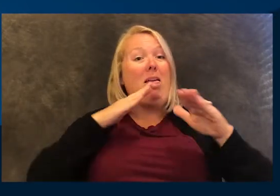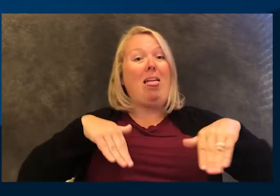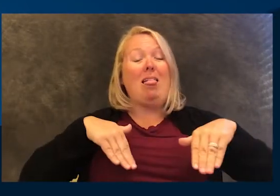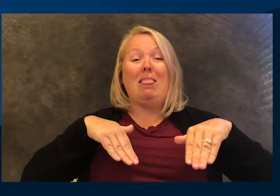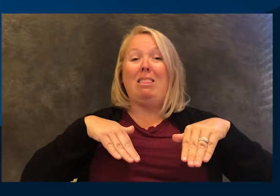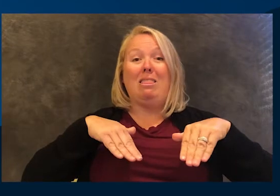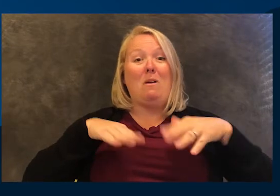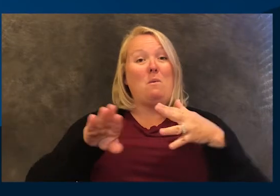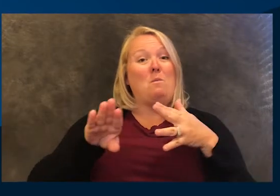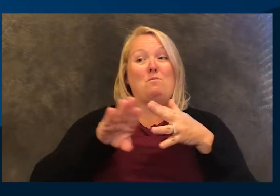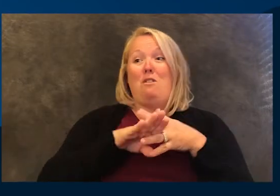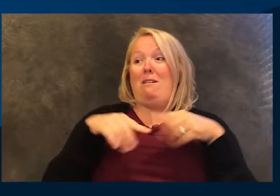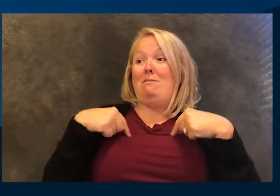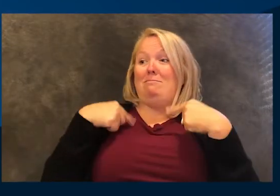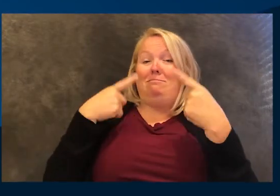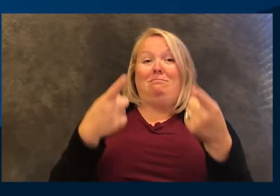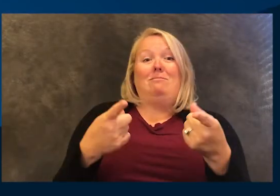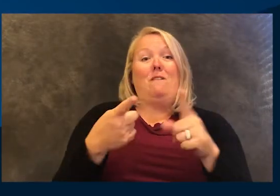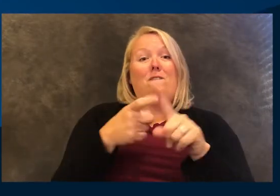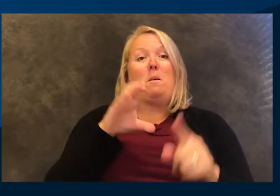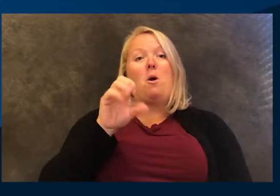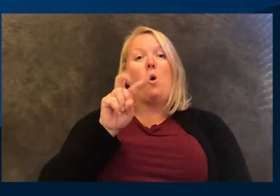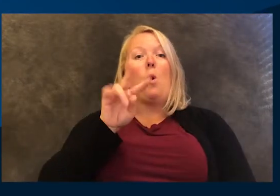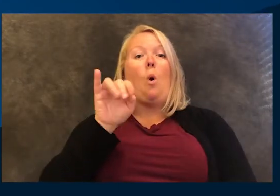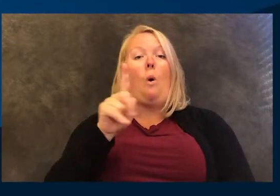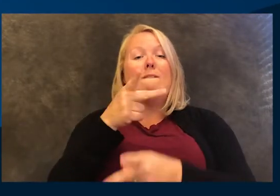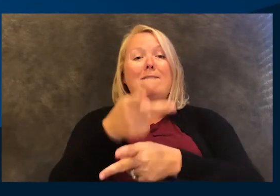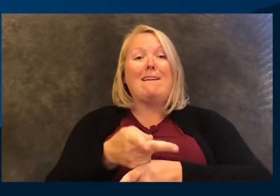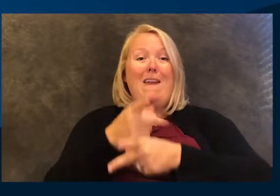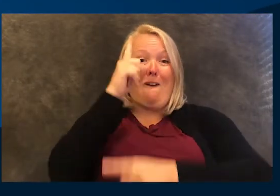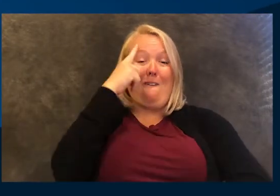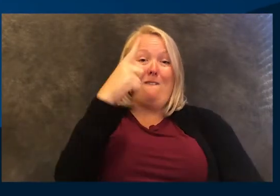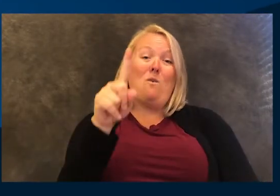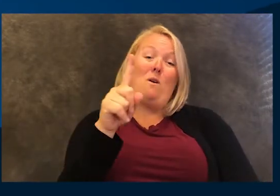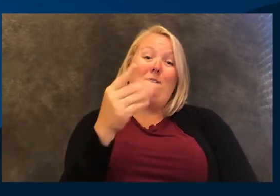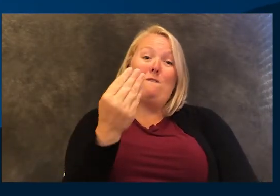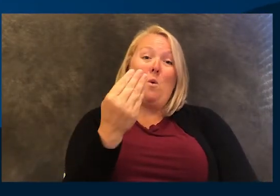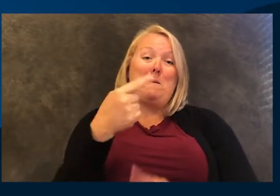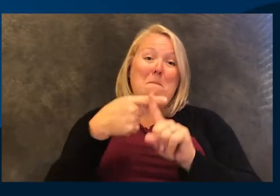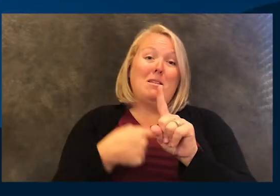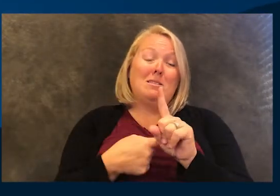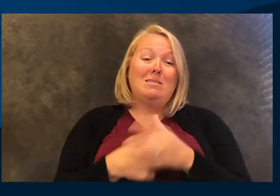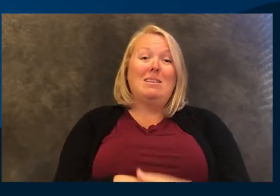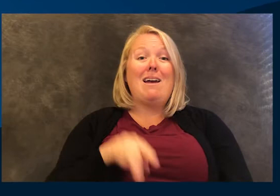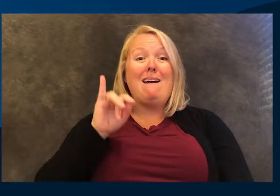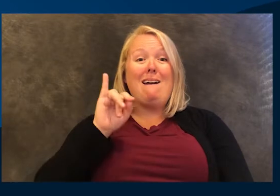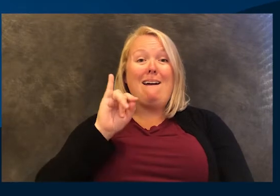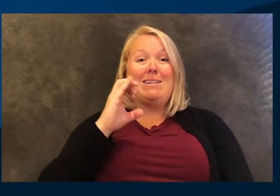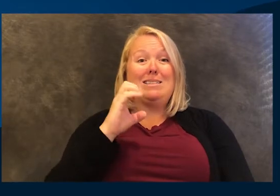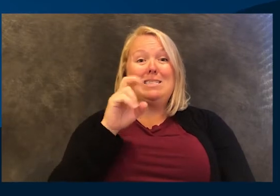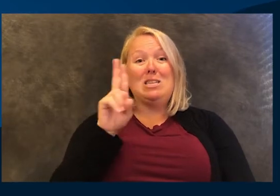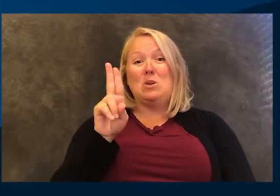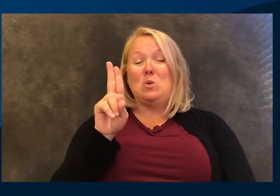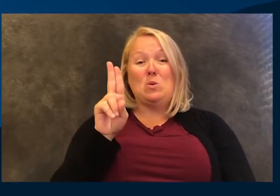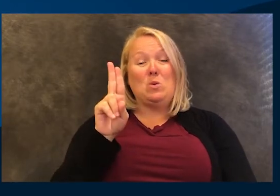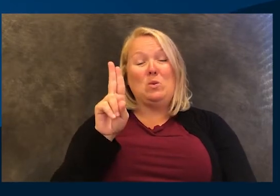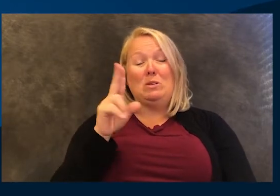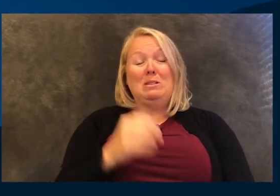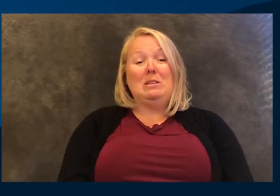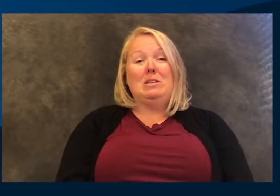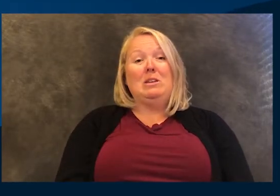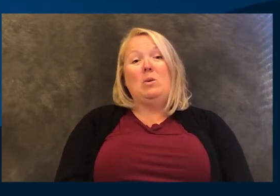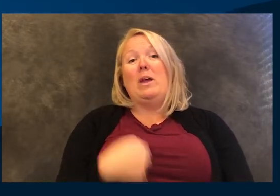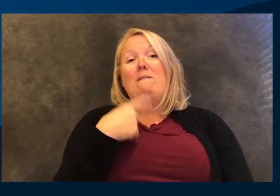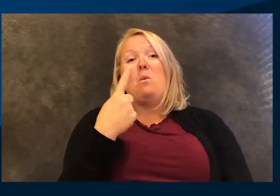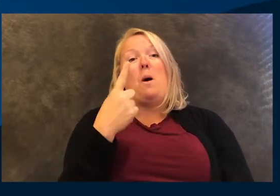care for 14 months now, and especially in our ICUs. We have one more hurdle to get over, and I